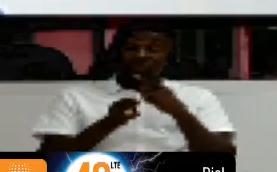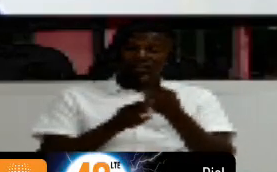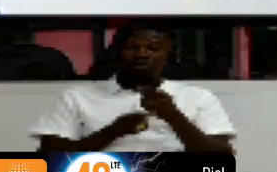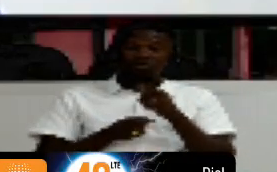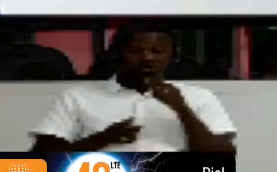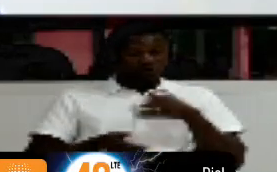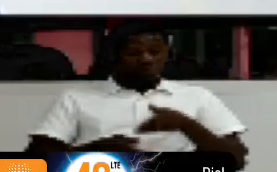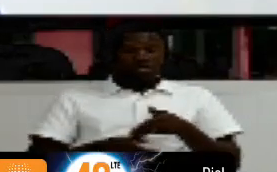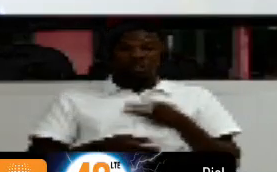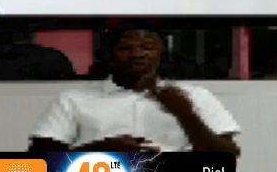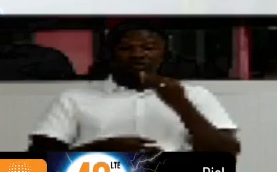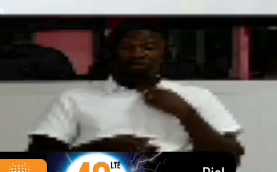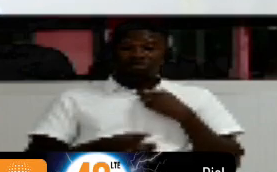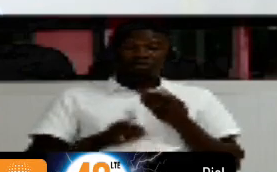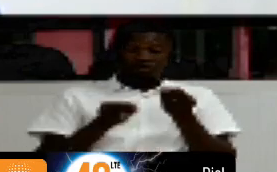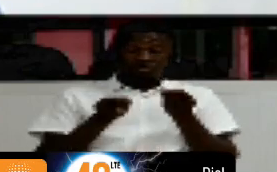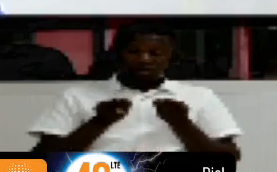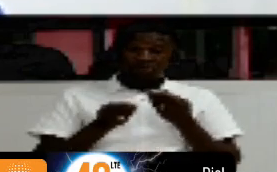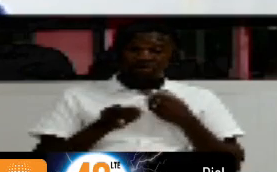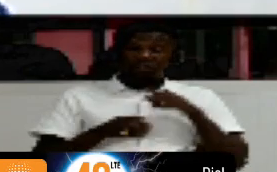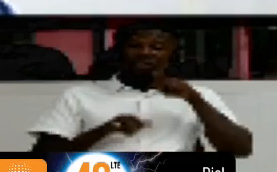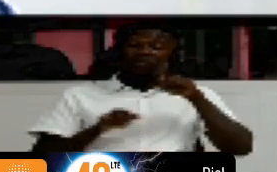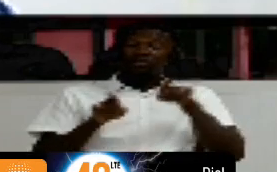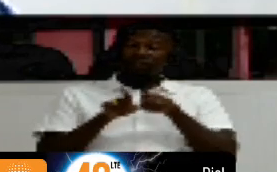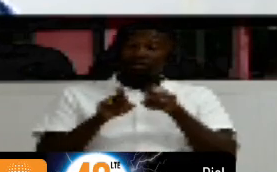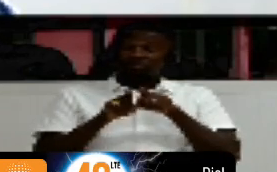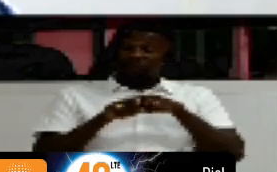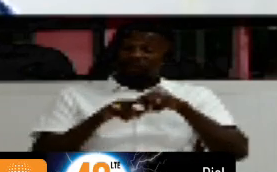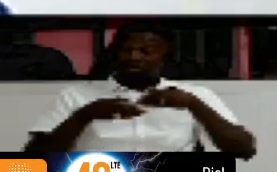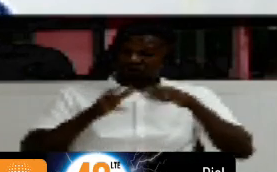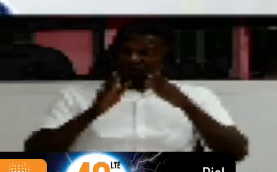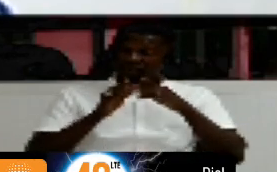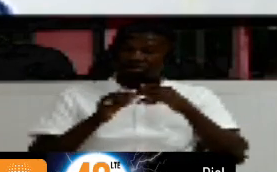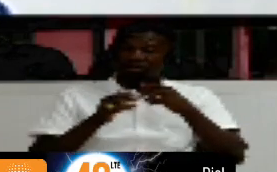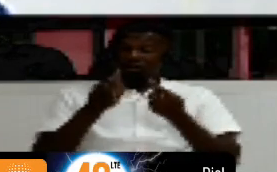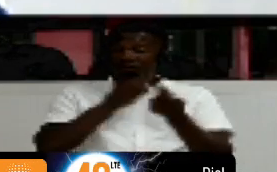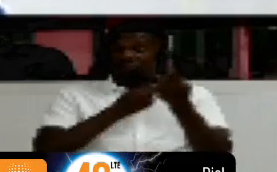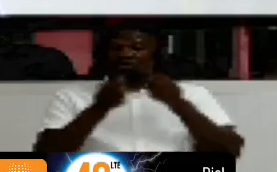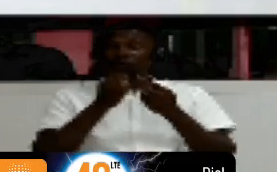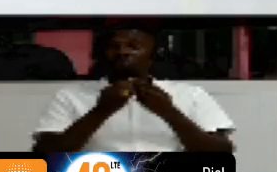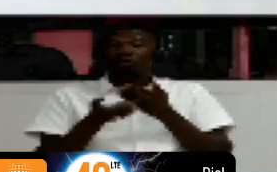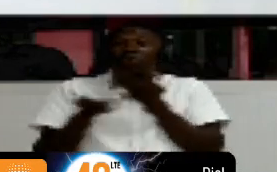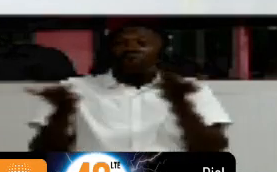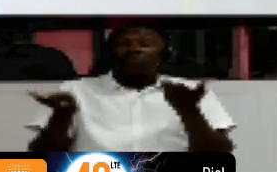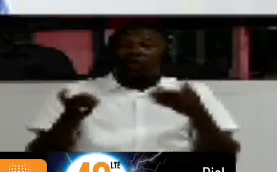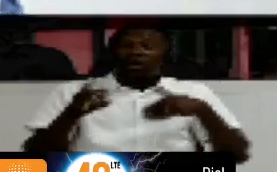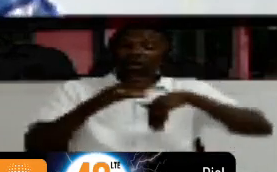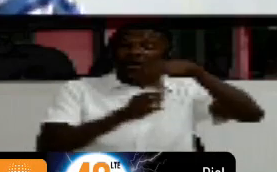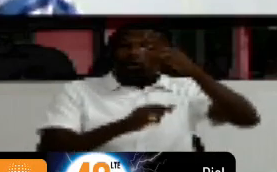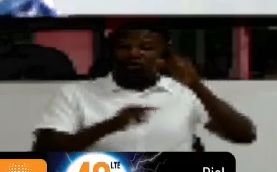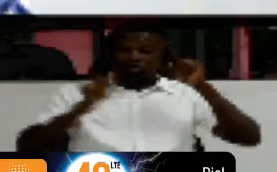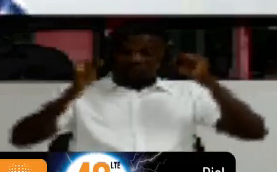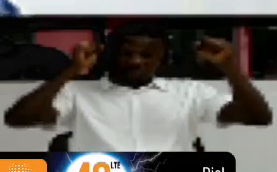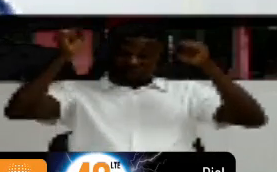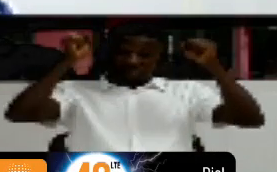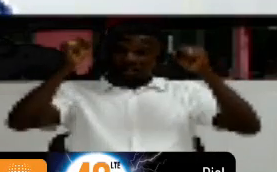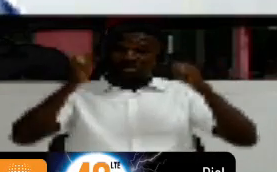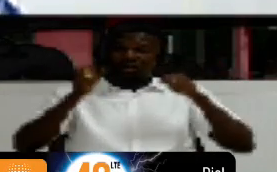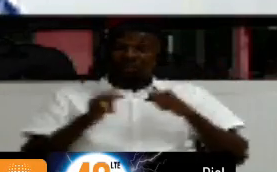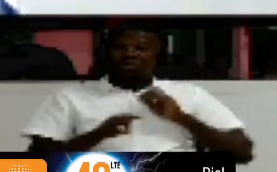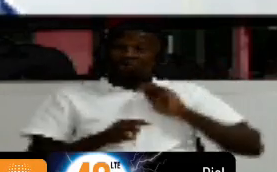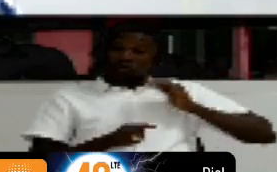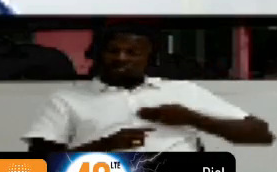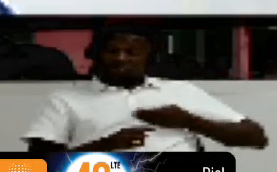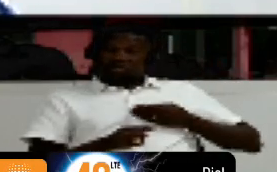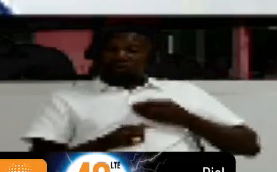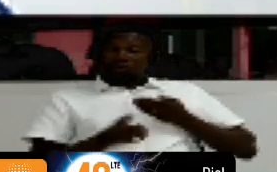same circumstances were repeated. Why were we out protesting? A female student was